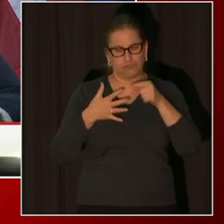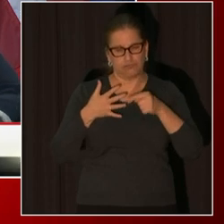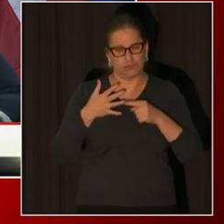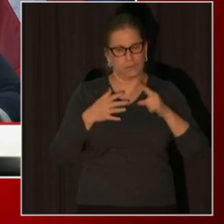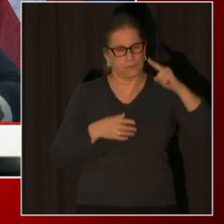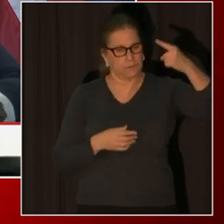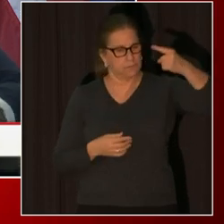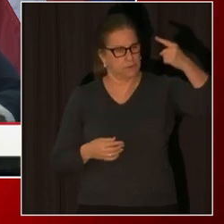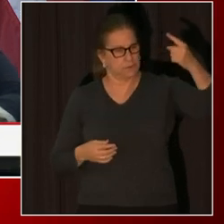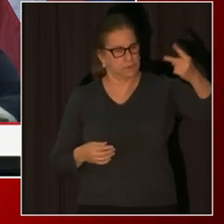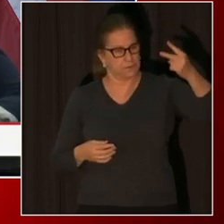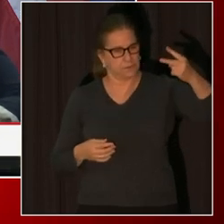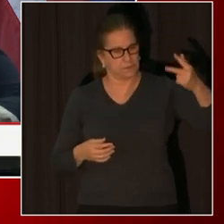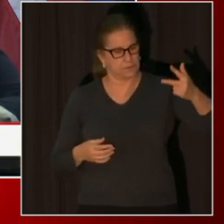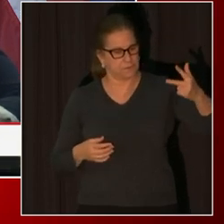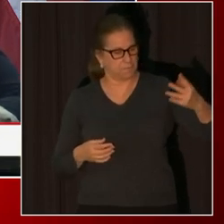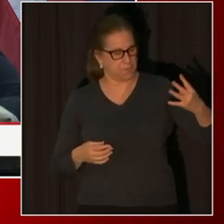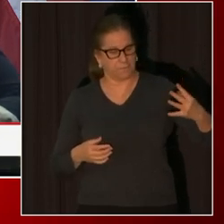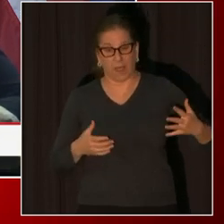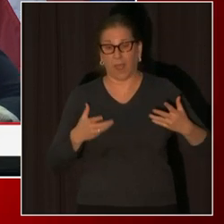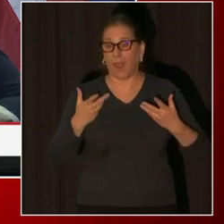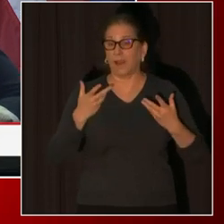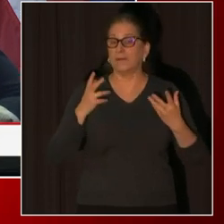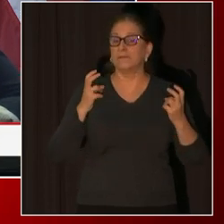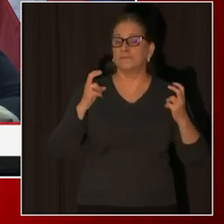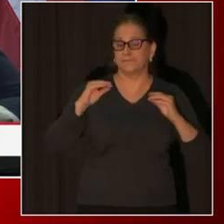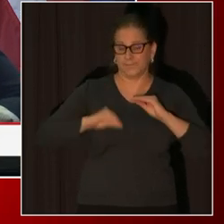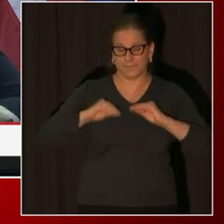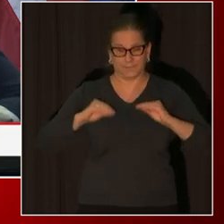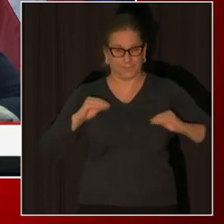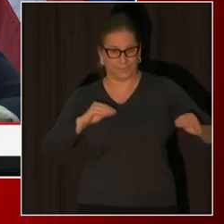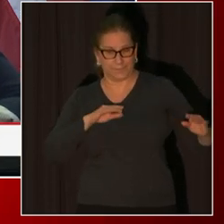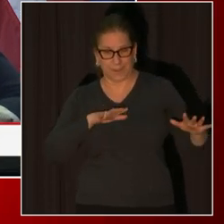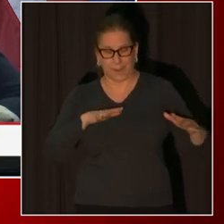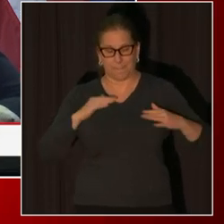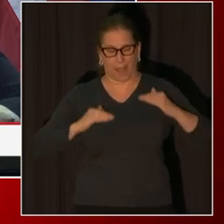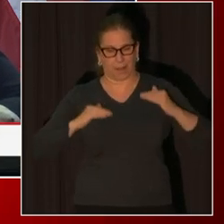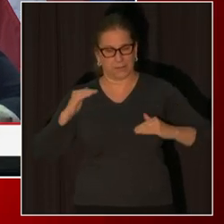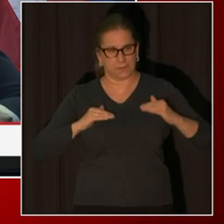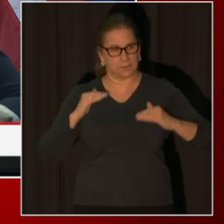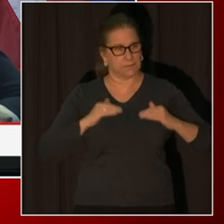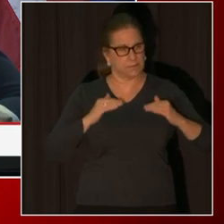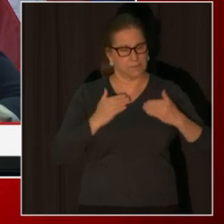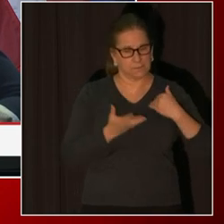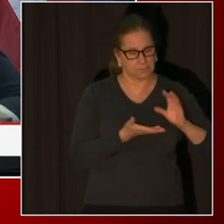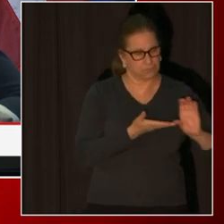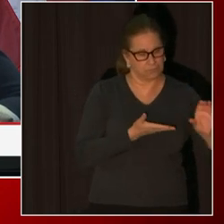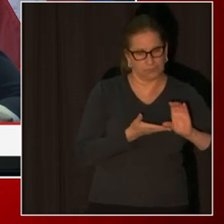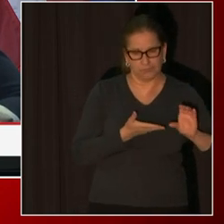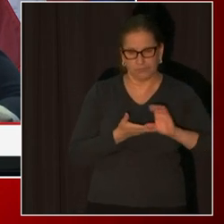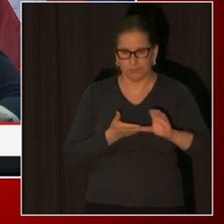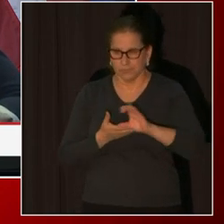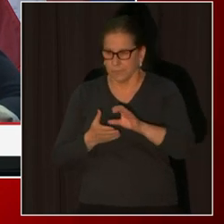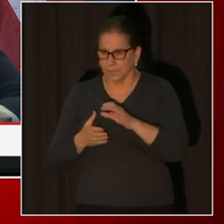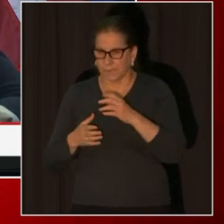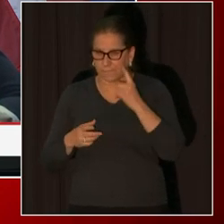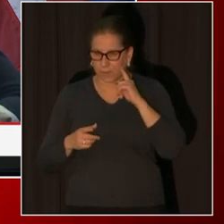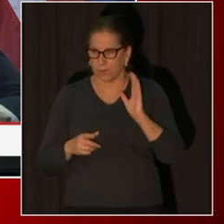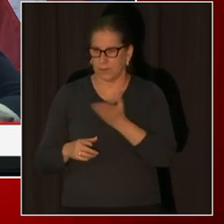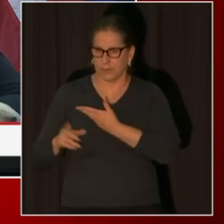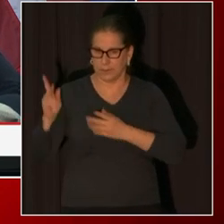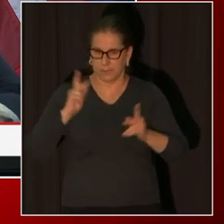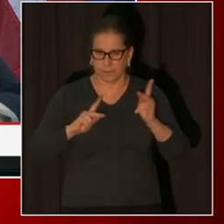in our residents, that reflects those shared values, and also sets up the district for